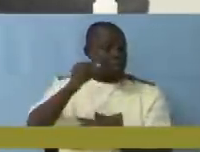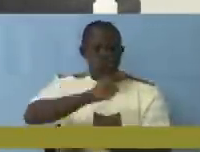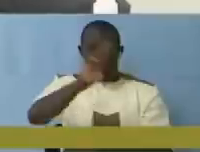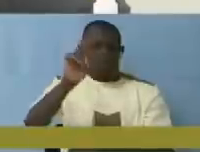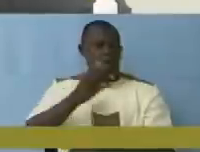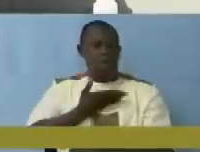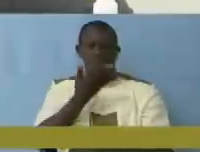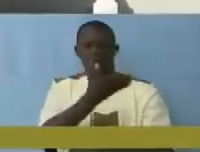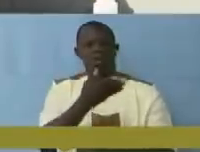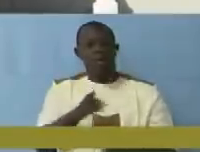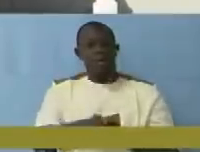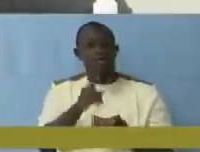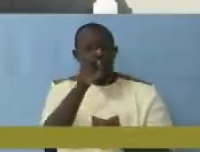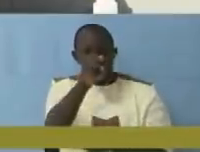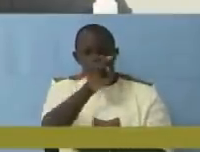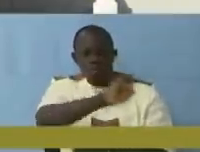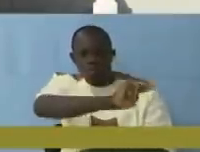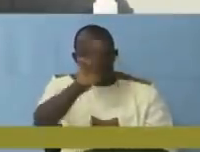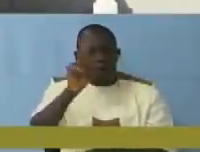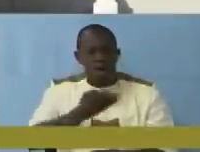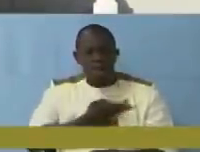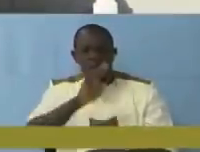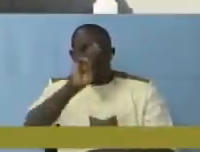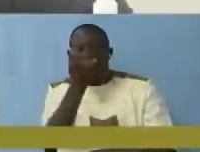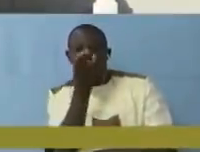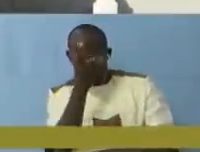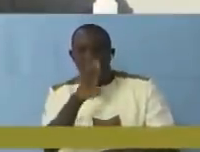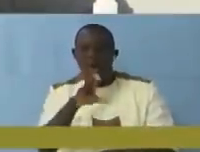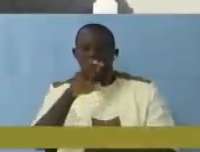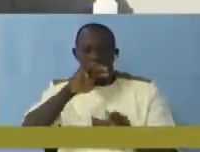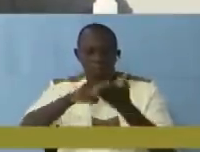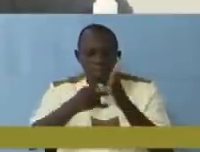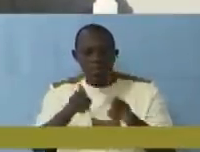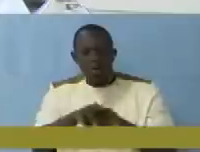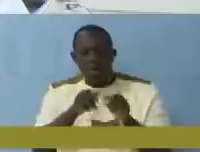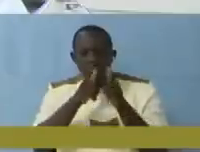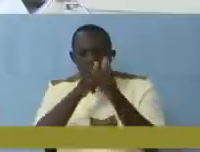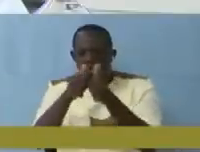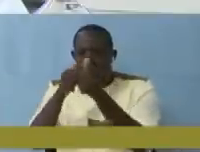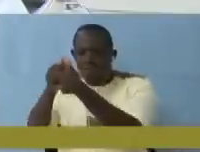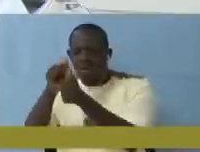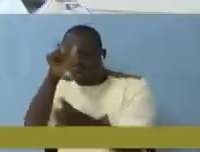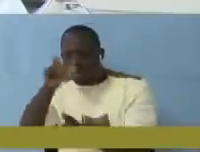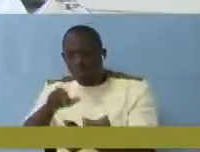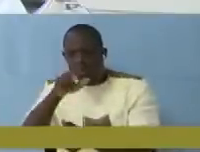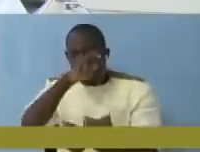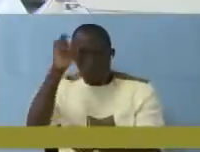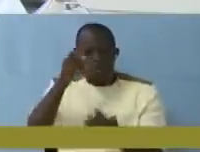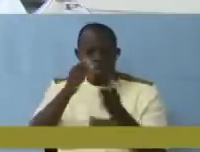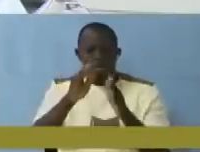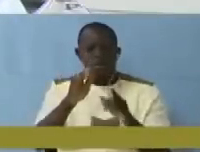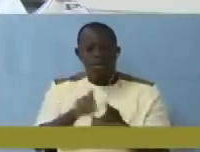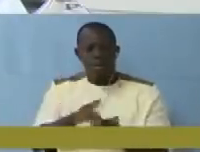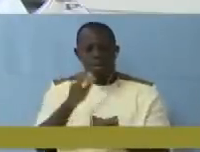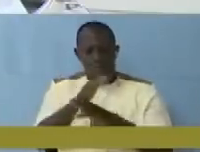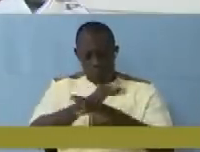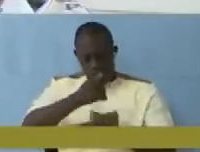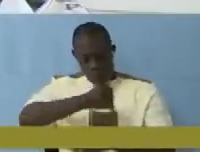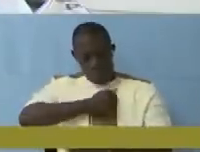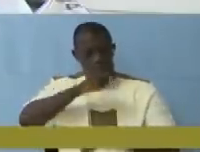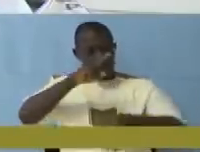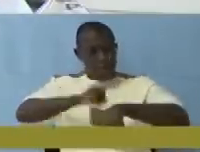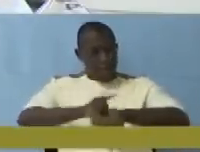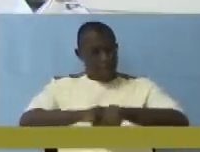have human resources. Almam bunda soto memmarta hadamaya no do My time. No, it's just the Director of Finance and Admin.